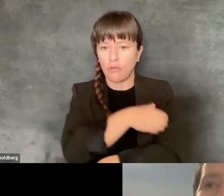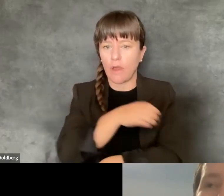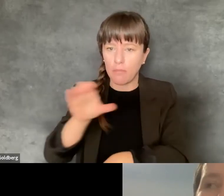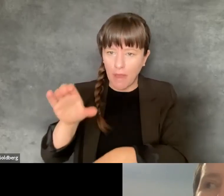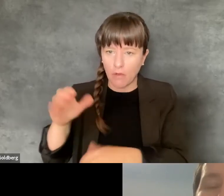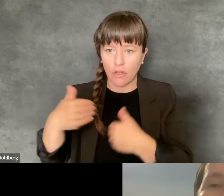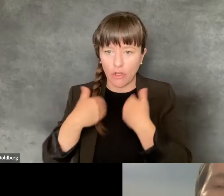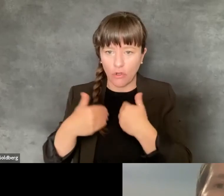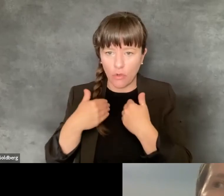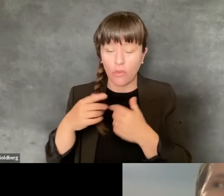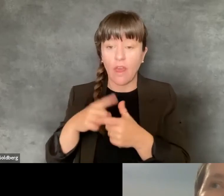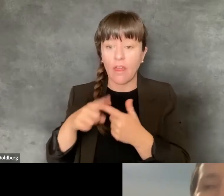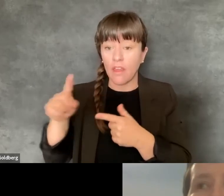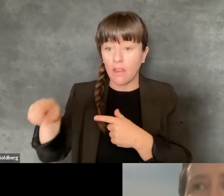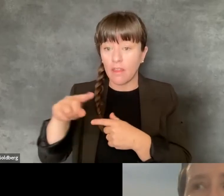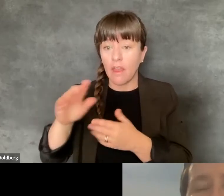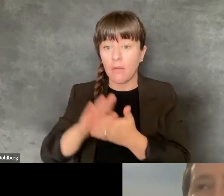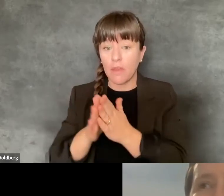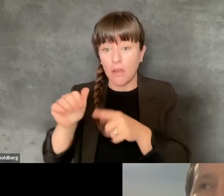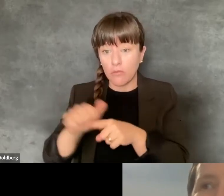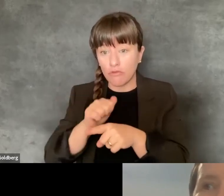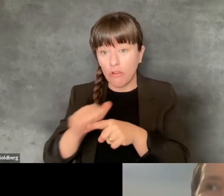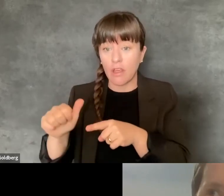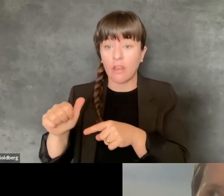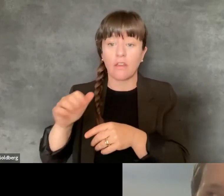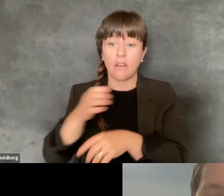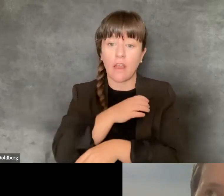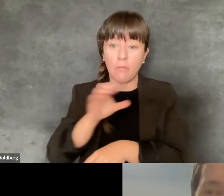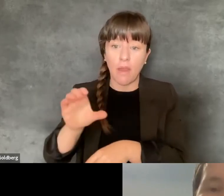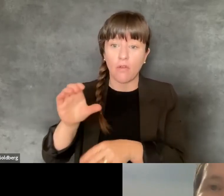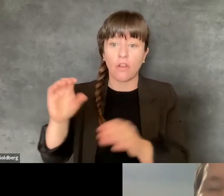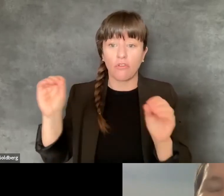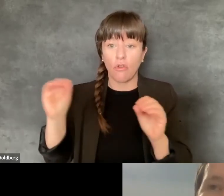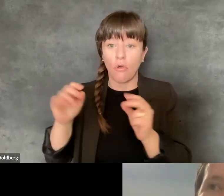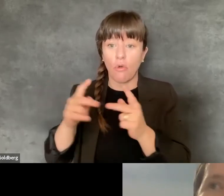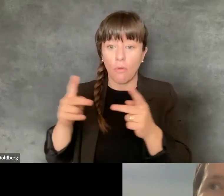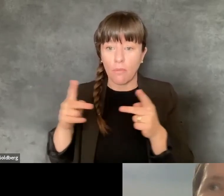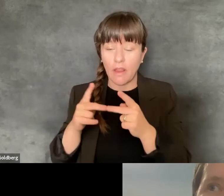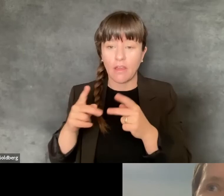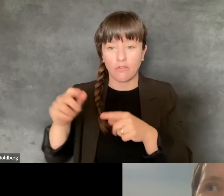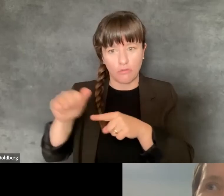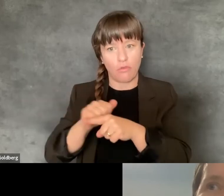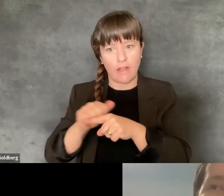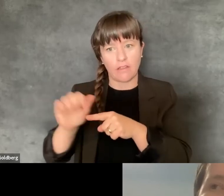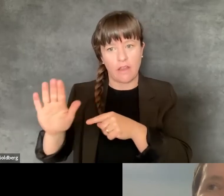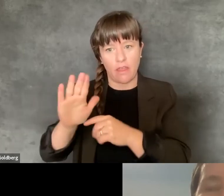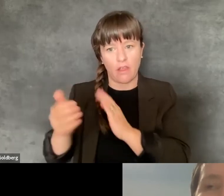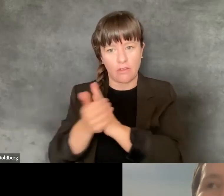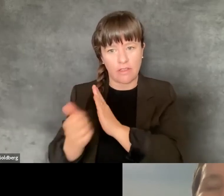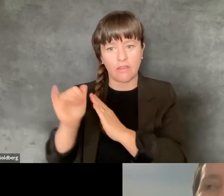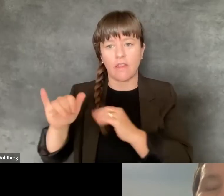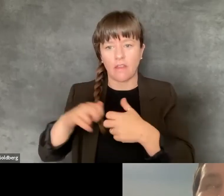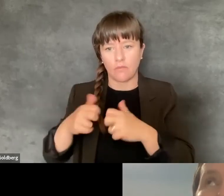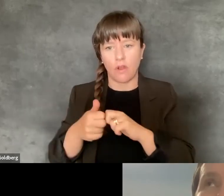if they become trained or empowered, but have nowhere to then exercise those skills, that's a problem too,